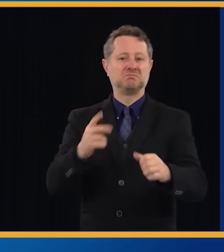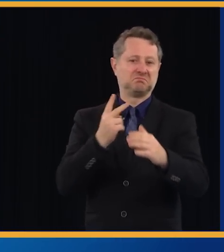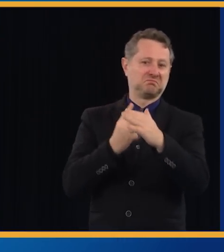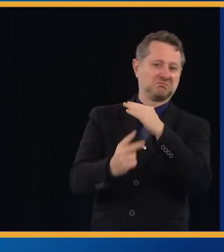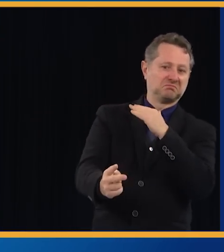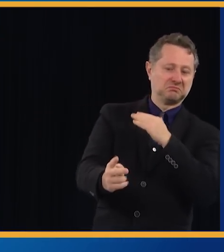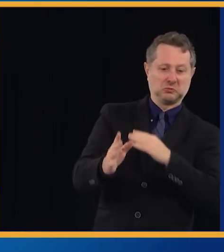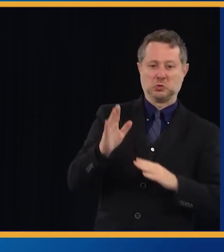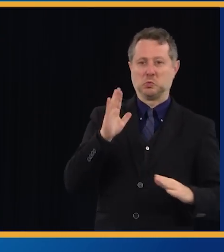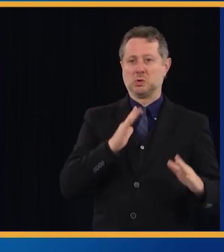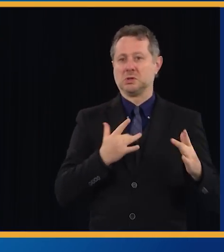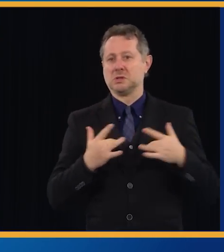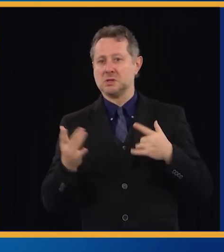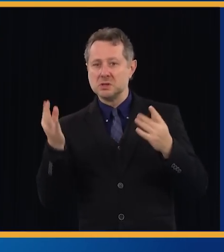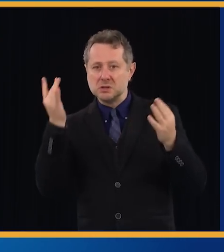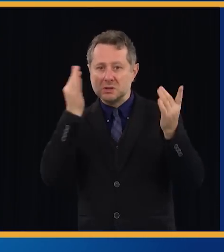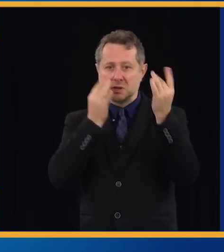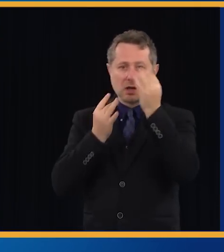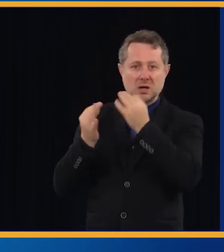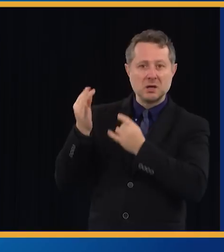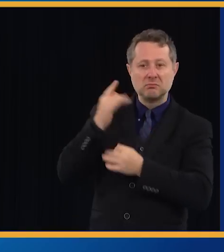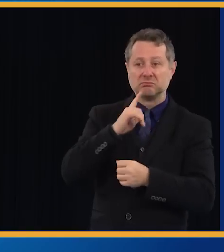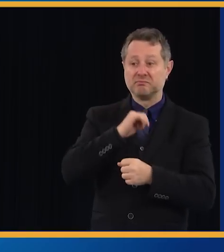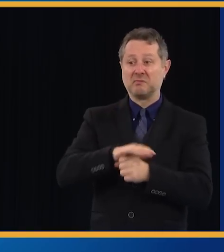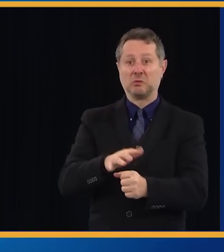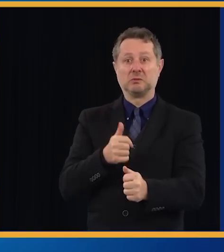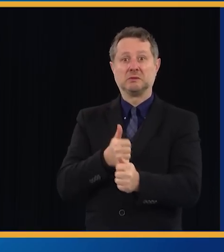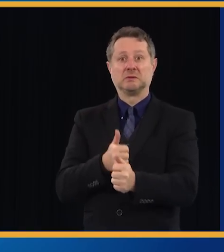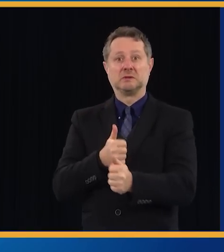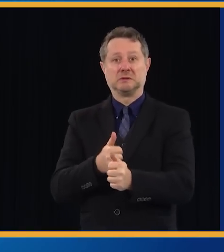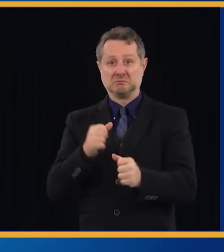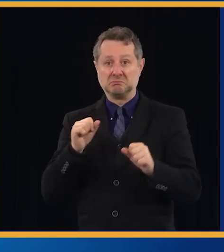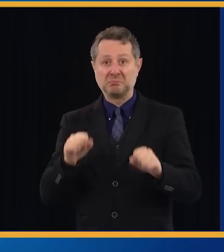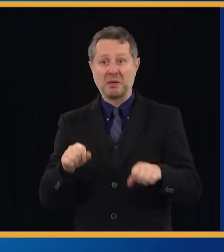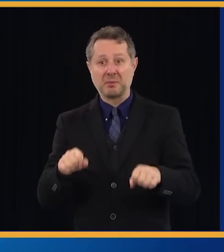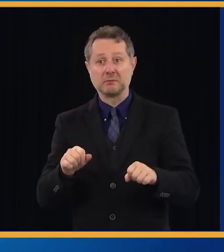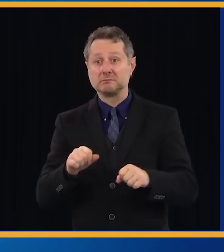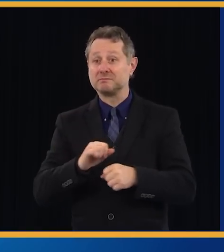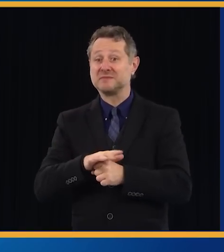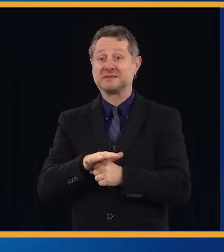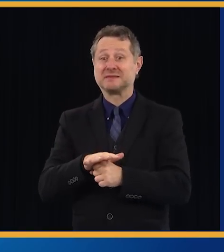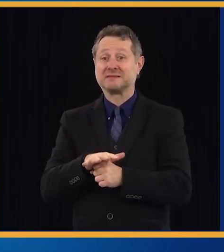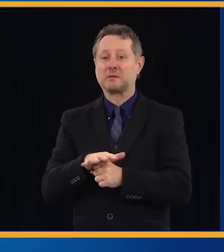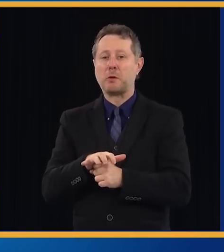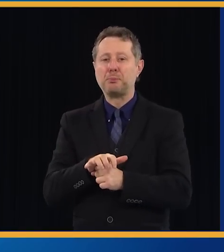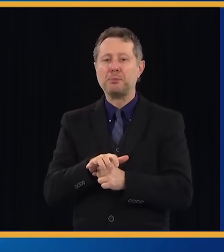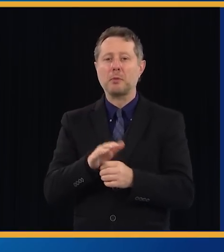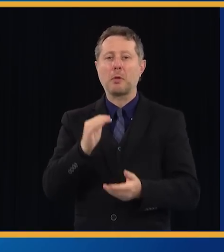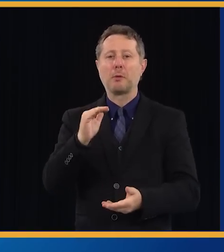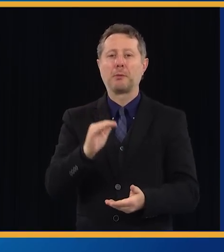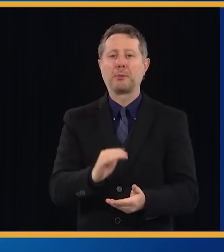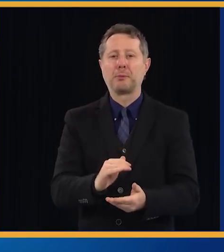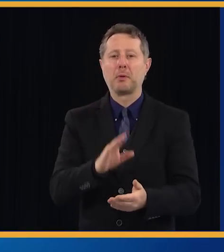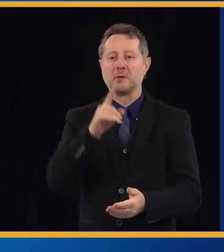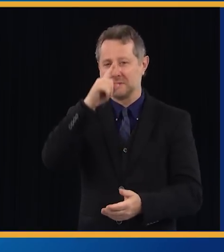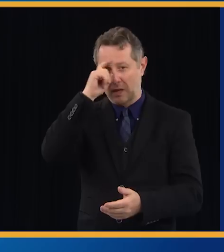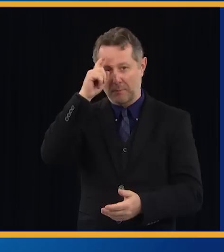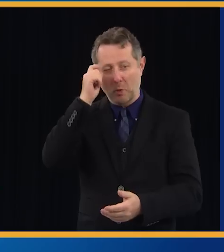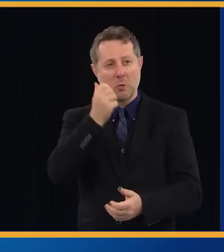the virus waning somewhat during the summer. Remember there was talk, will it go away when the weather gets